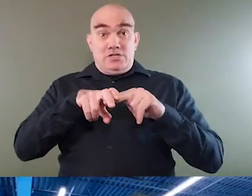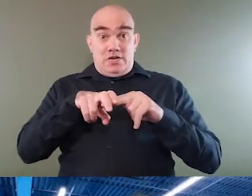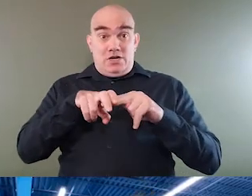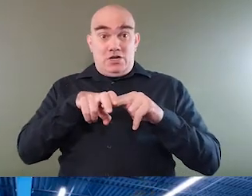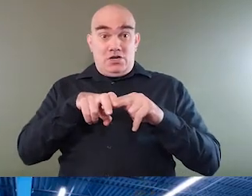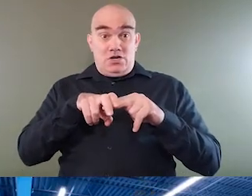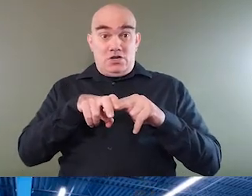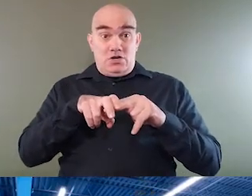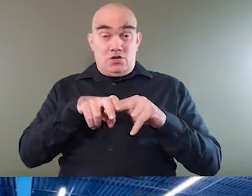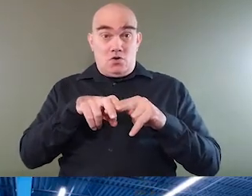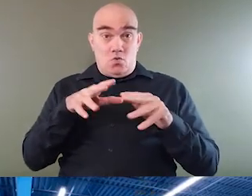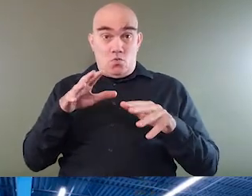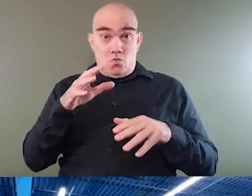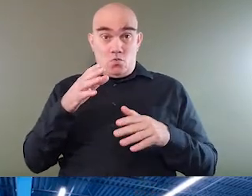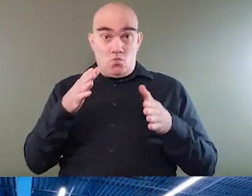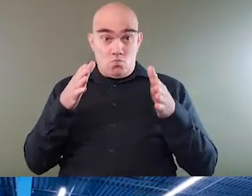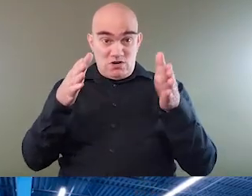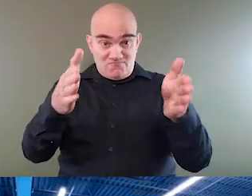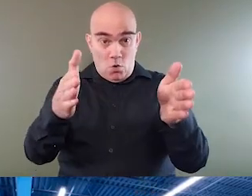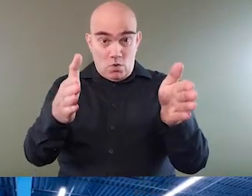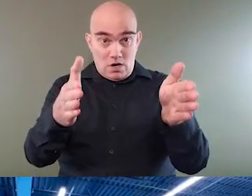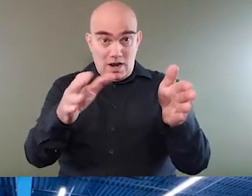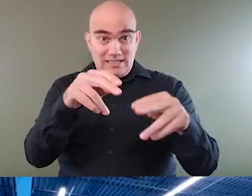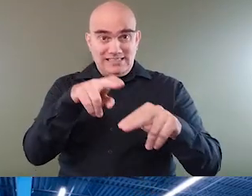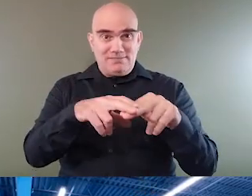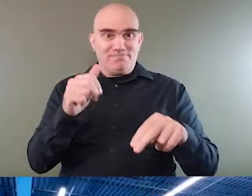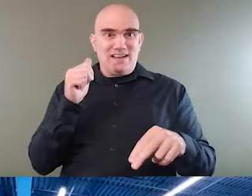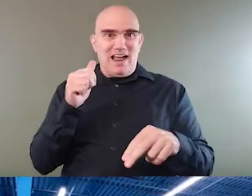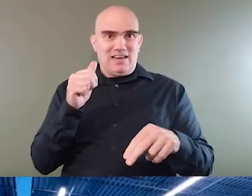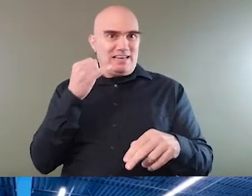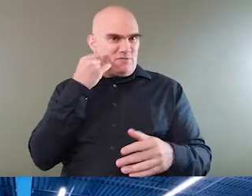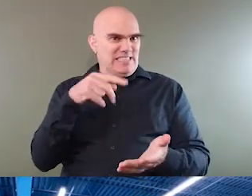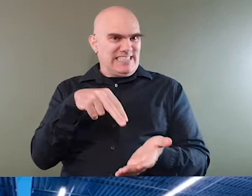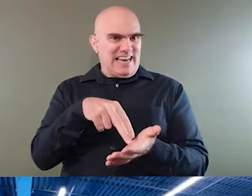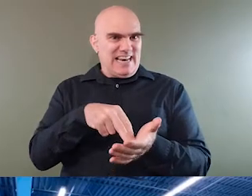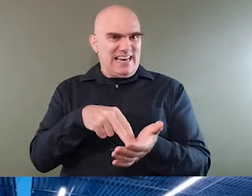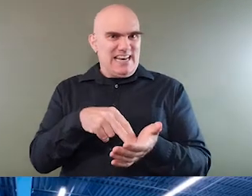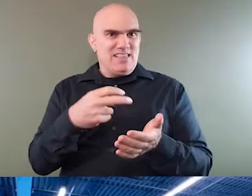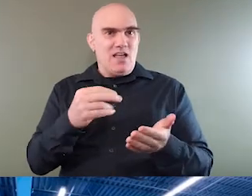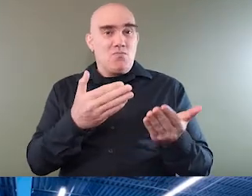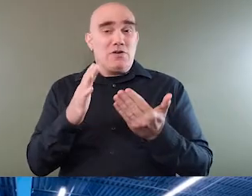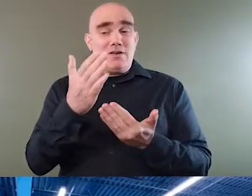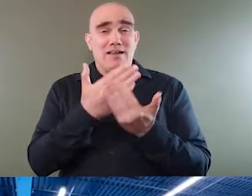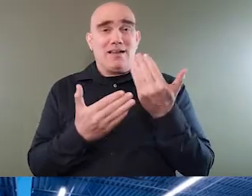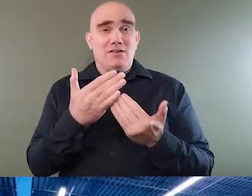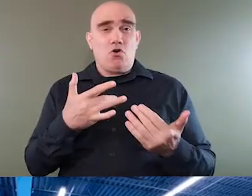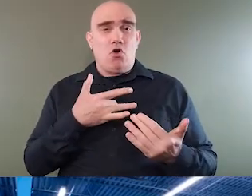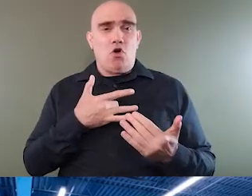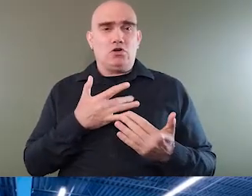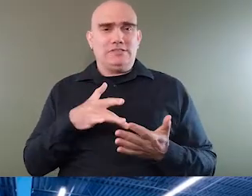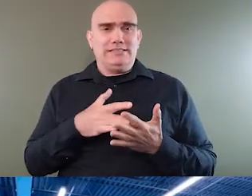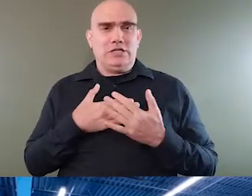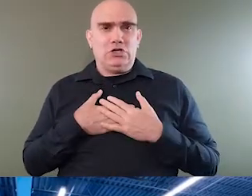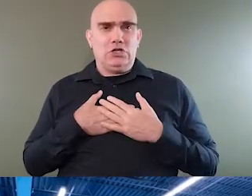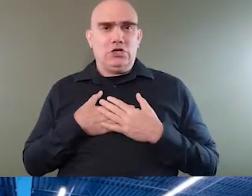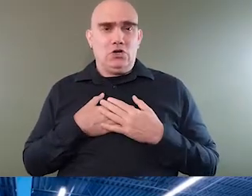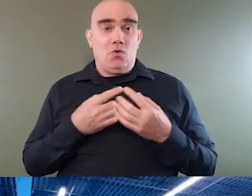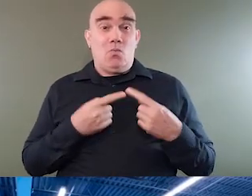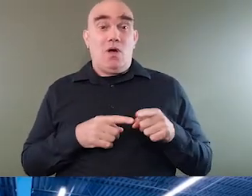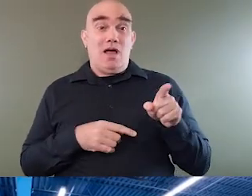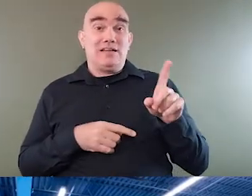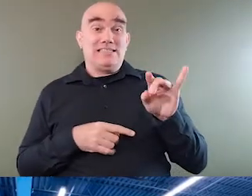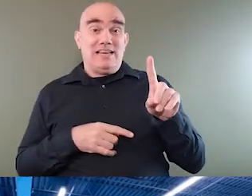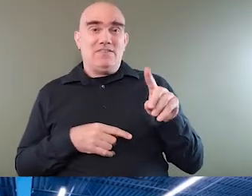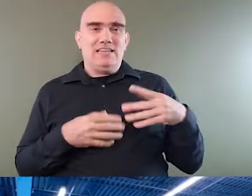Reach forward and sit back if you're standing. And then bring your hands to heart center while David gives a little cueing